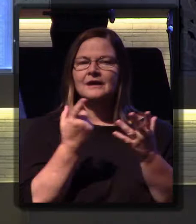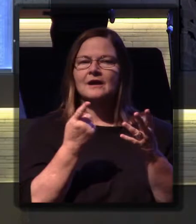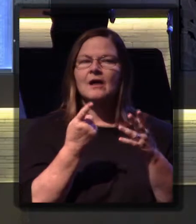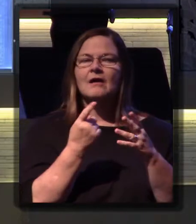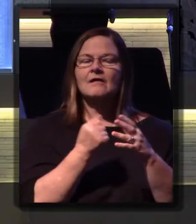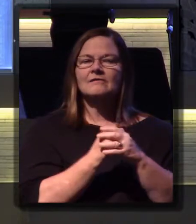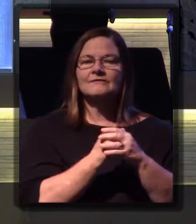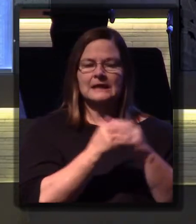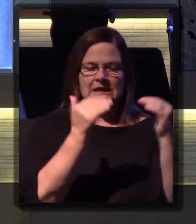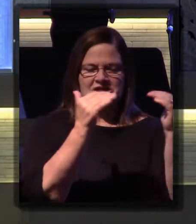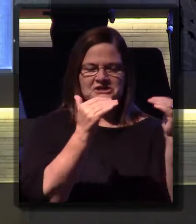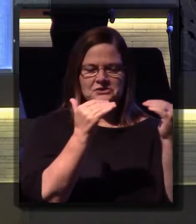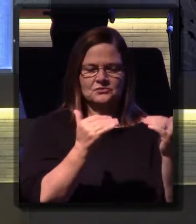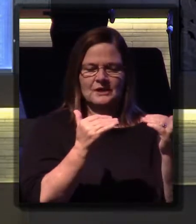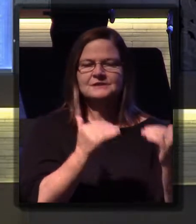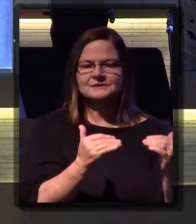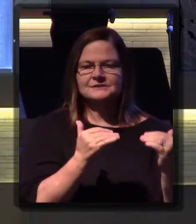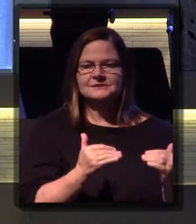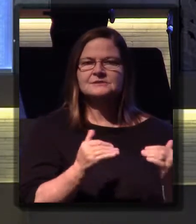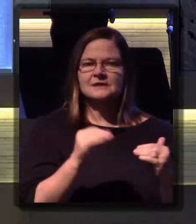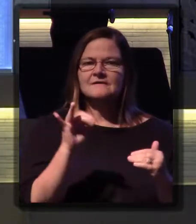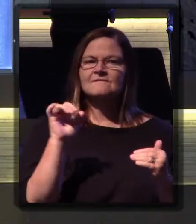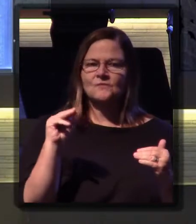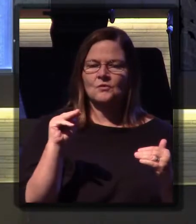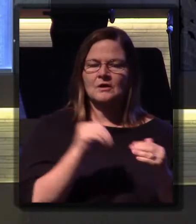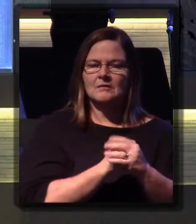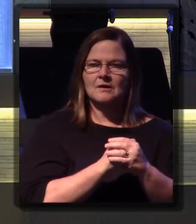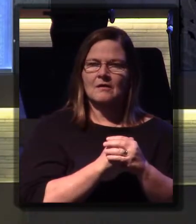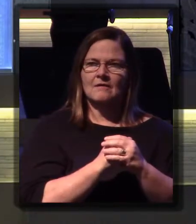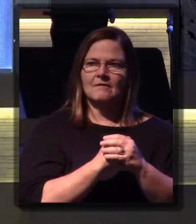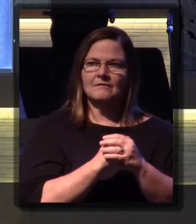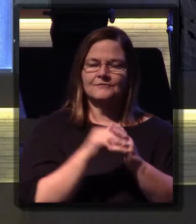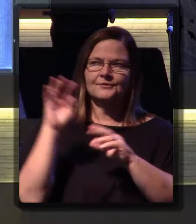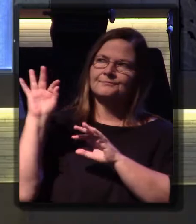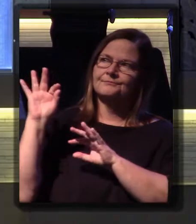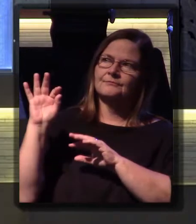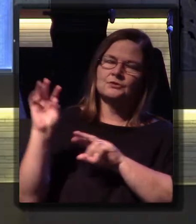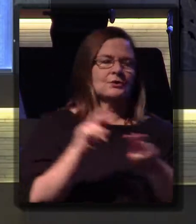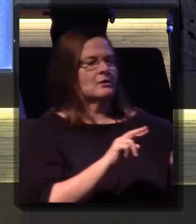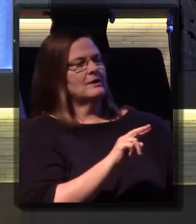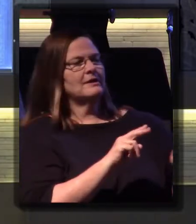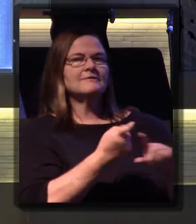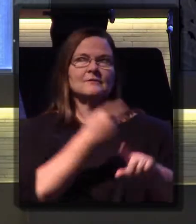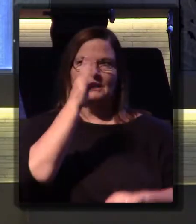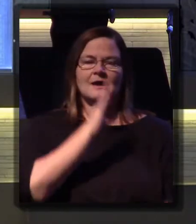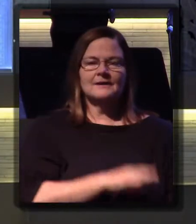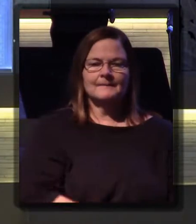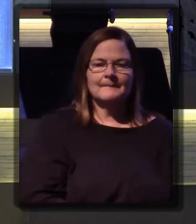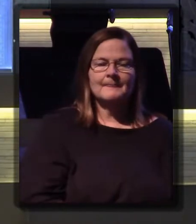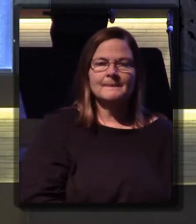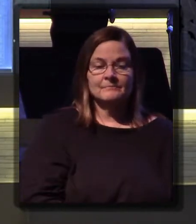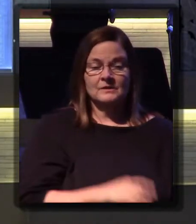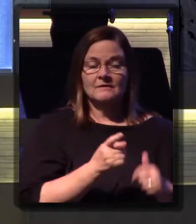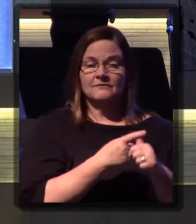equal badness. They are of a digressing form of